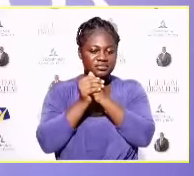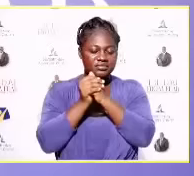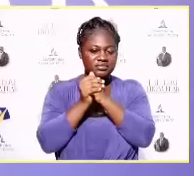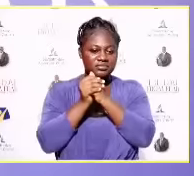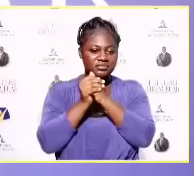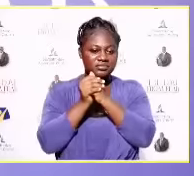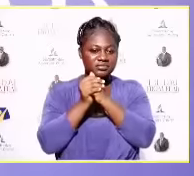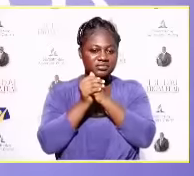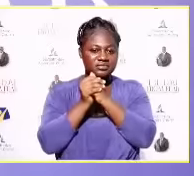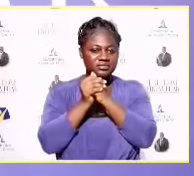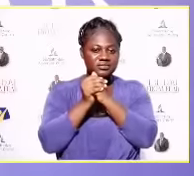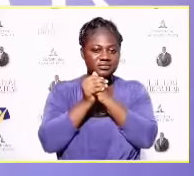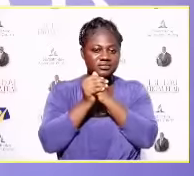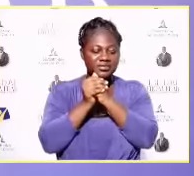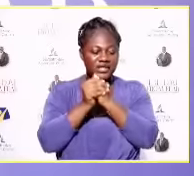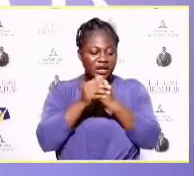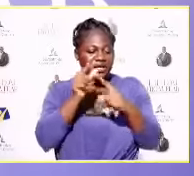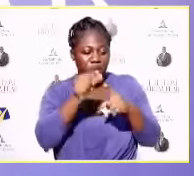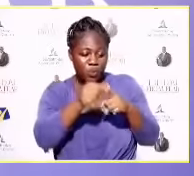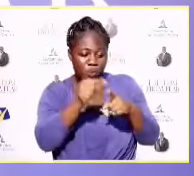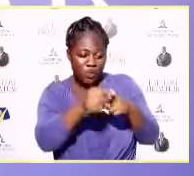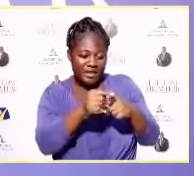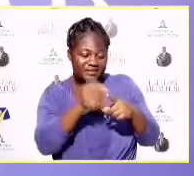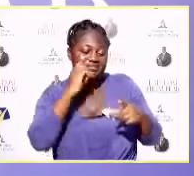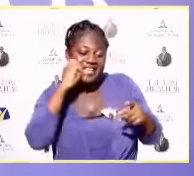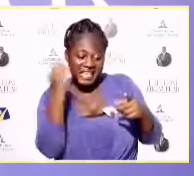But we're looking at the word evil.